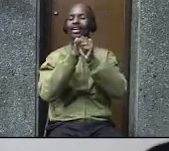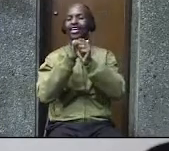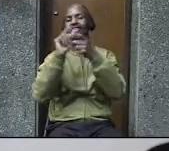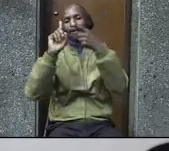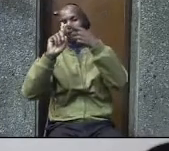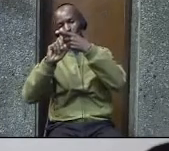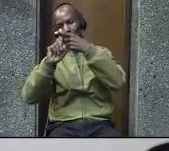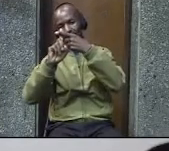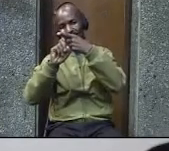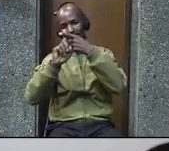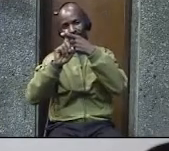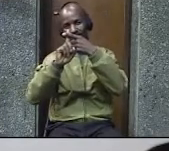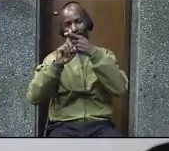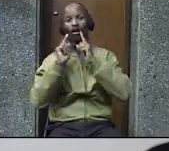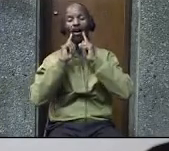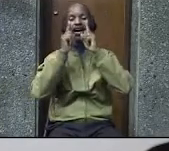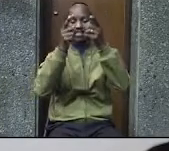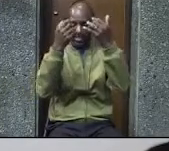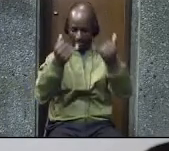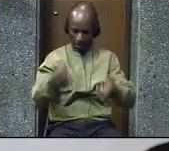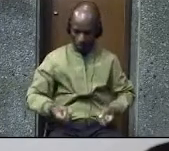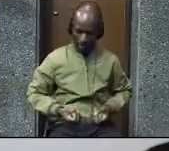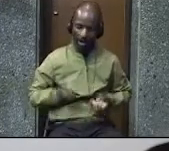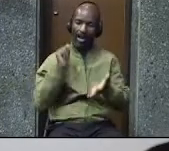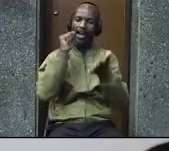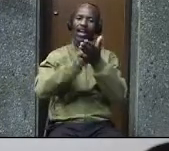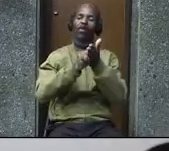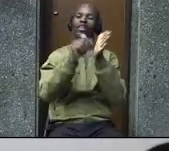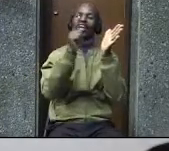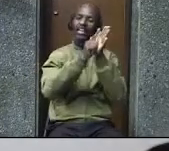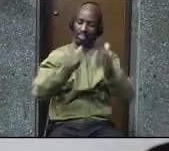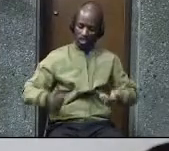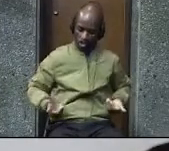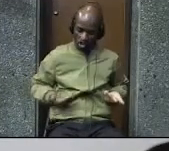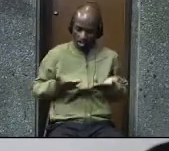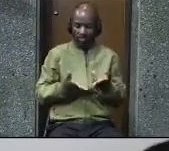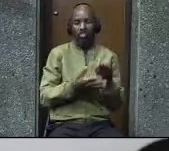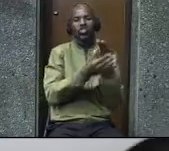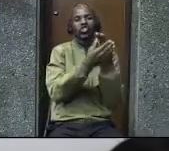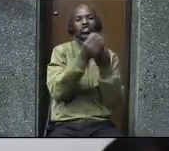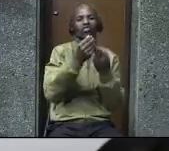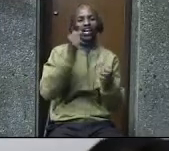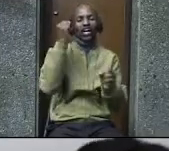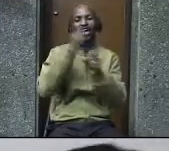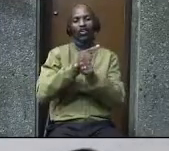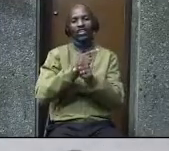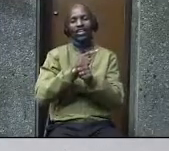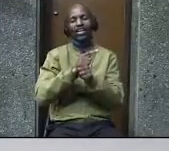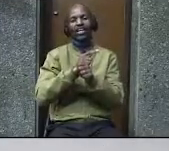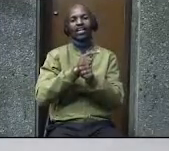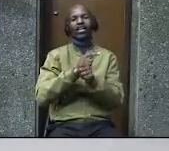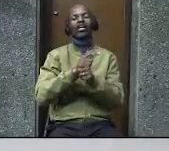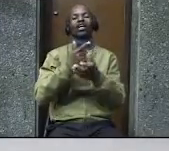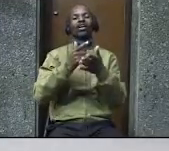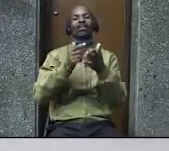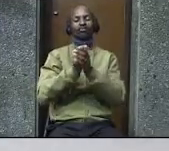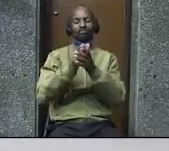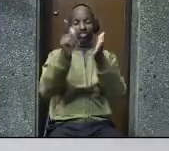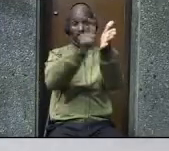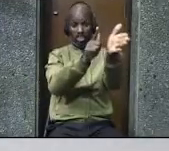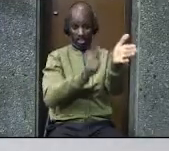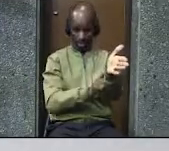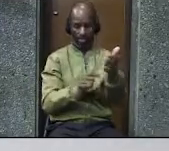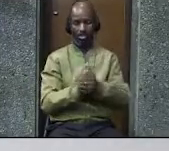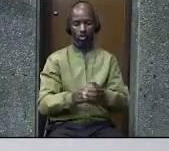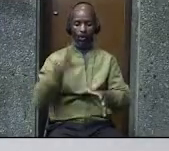positive deliberations. We now hand over to the Legal Service Unit of the Gauteng Provincial Legislature on behalf of the NCOP